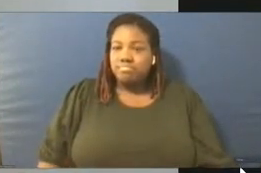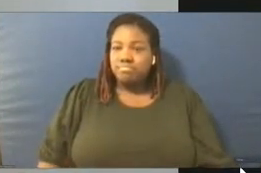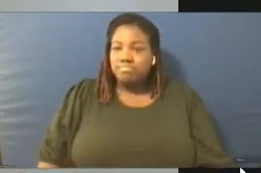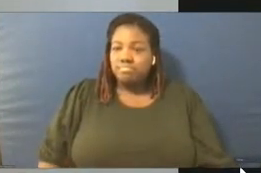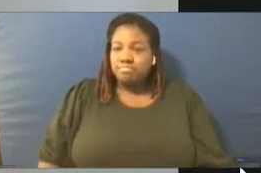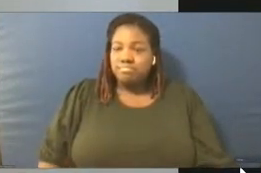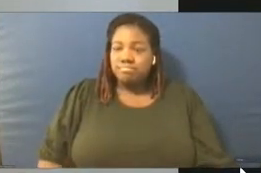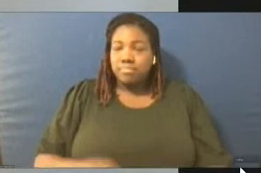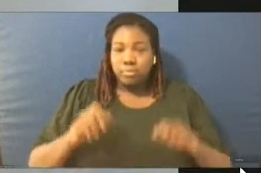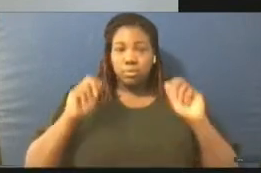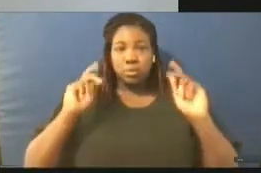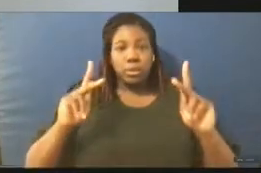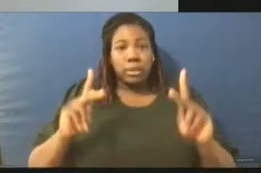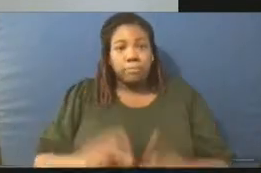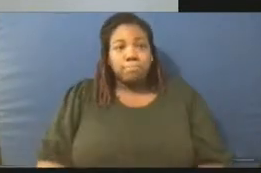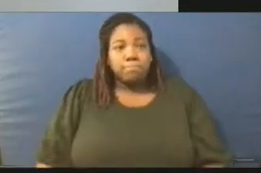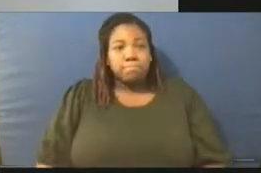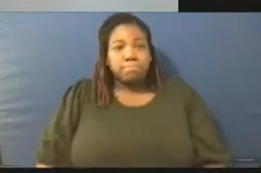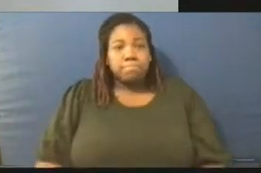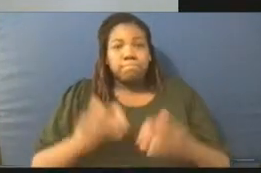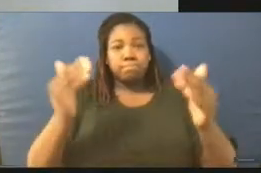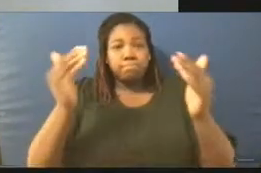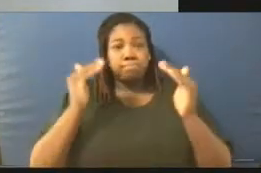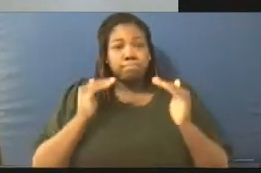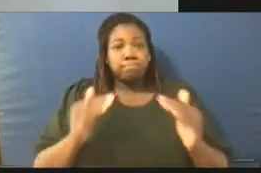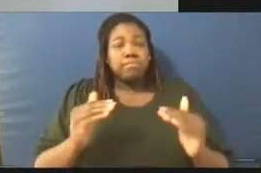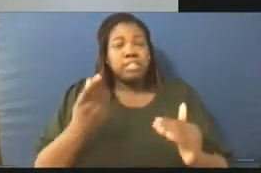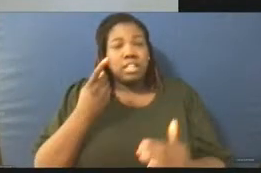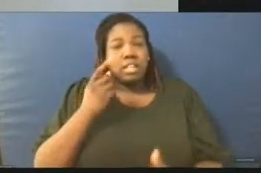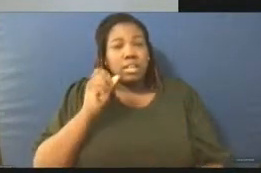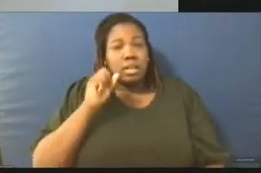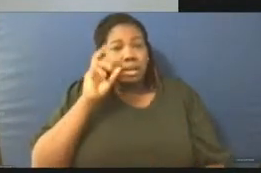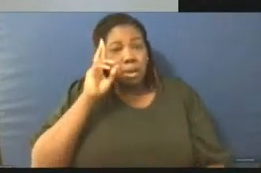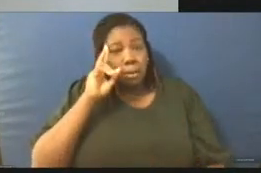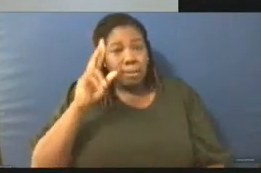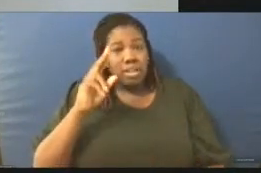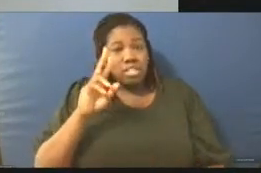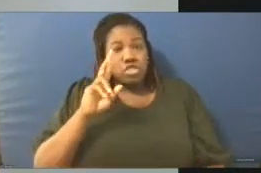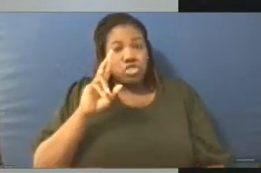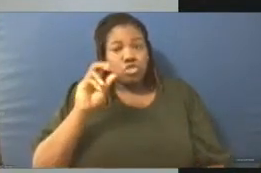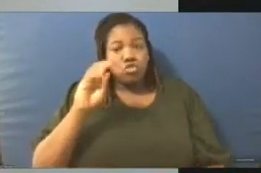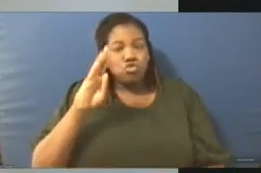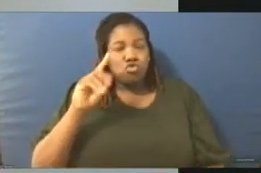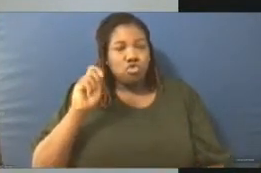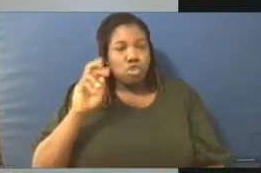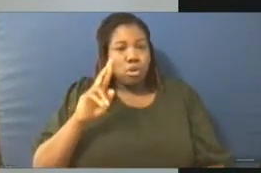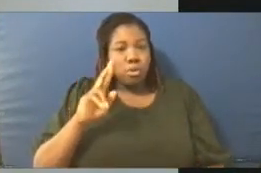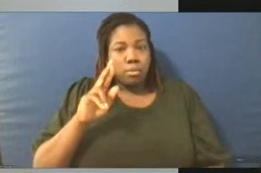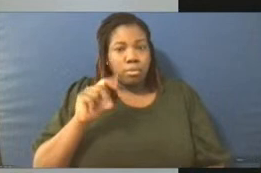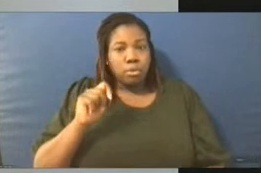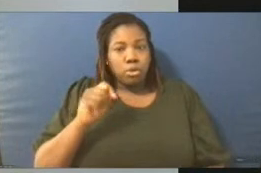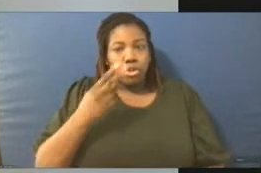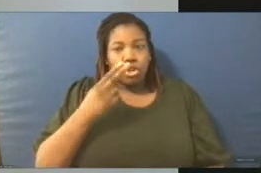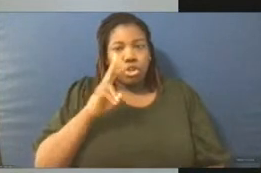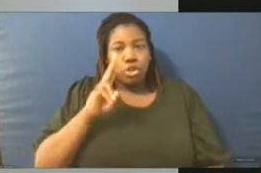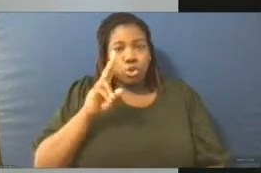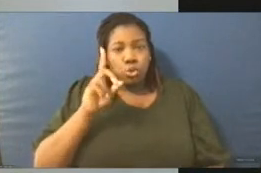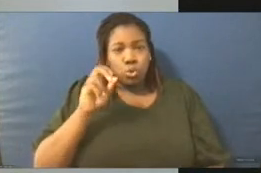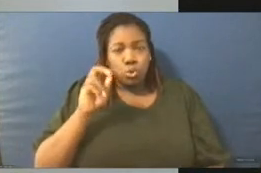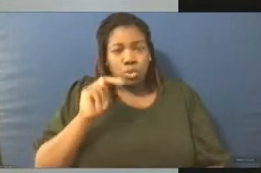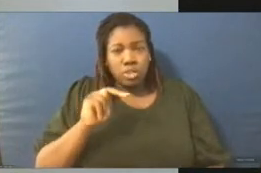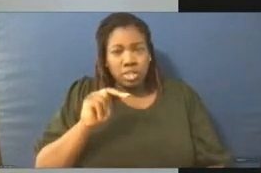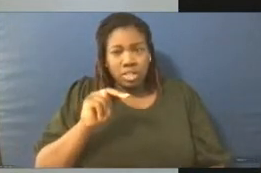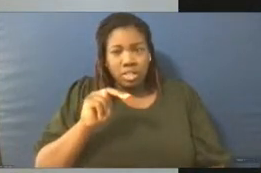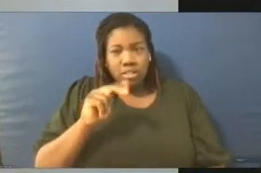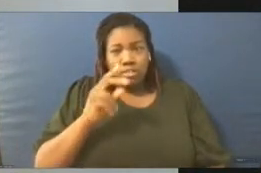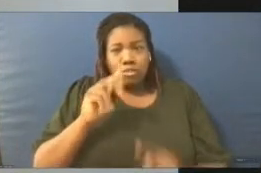Okay. Next, we'll hear from Mr. Robert Huden from Team Vaccinate. Mr. Huden.